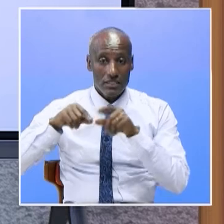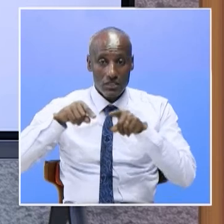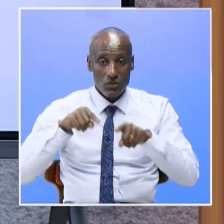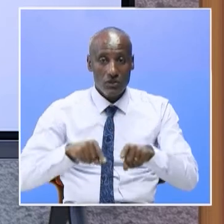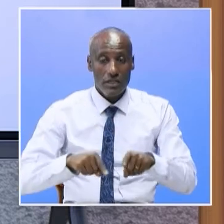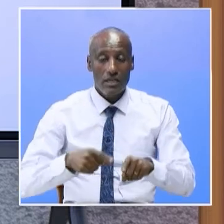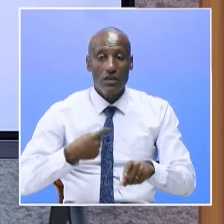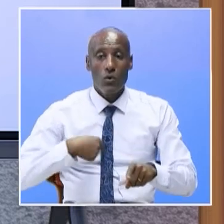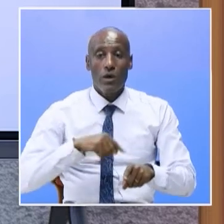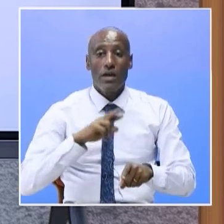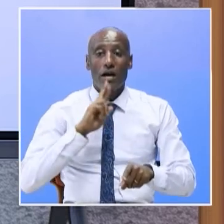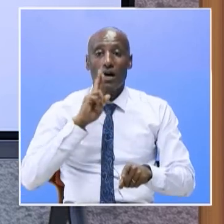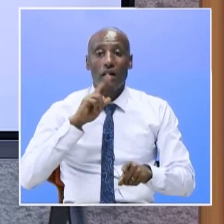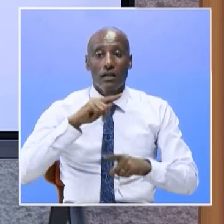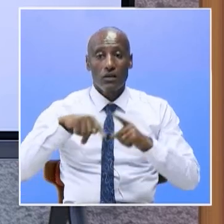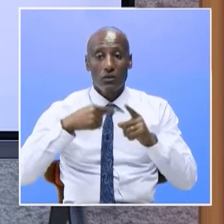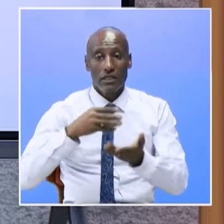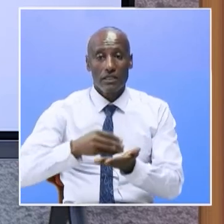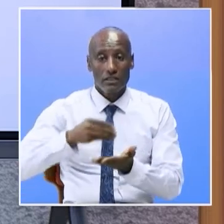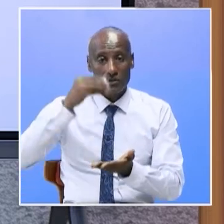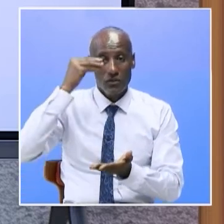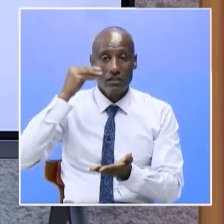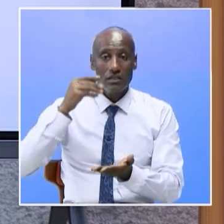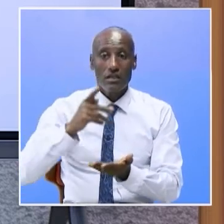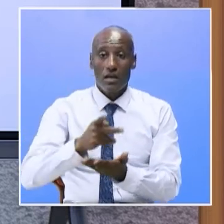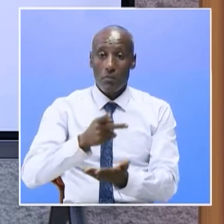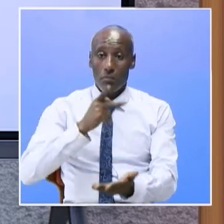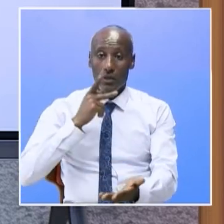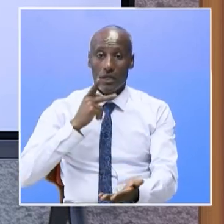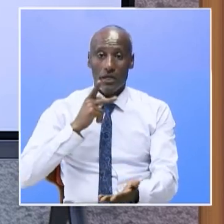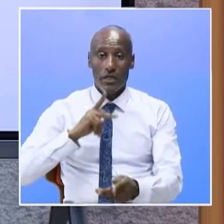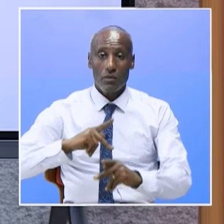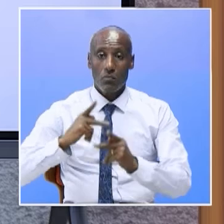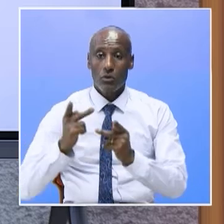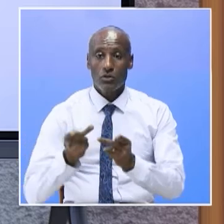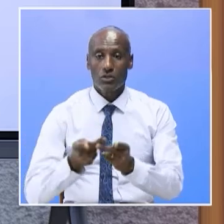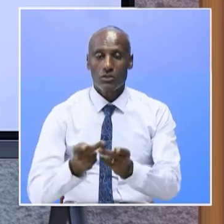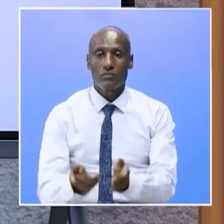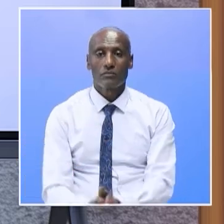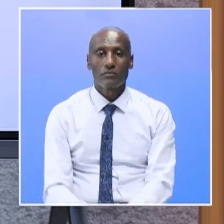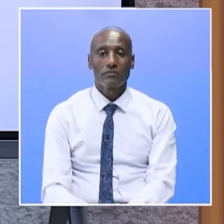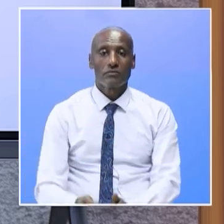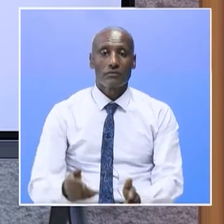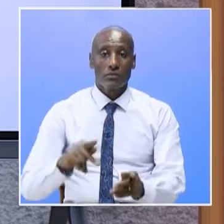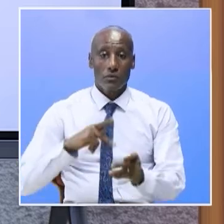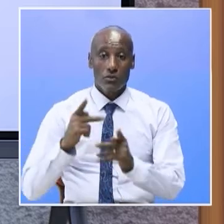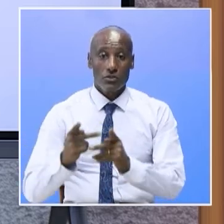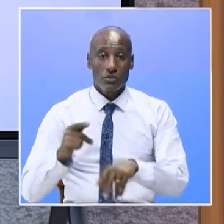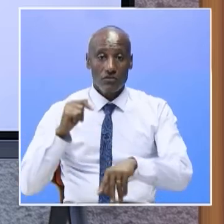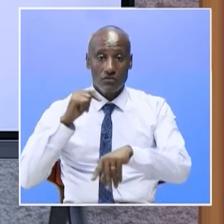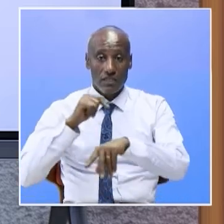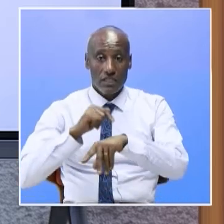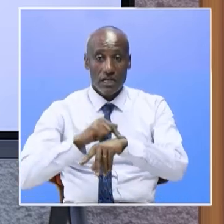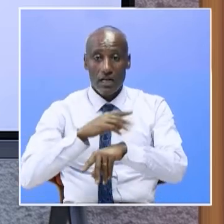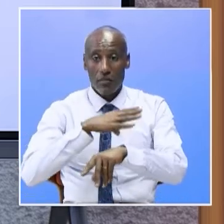are going to learn about preposition. Preposition, time and